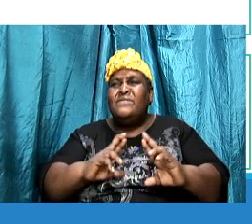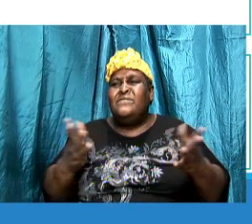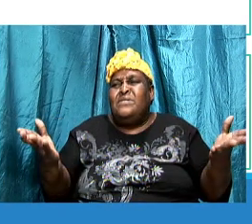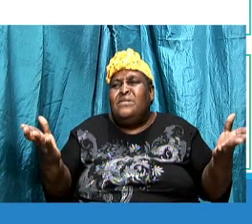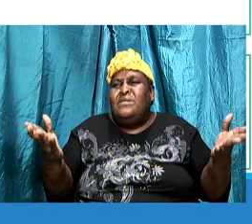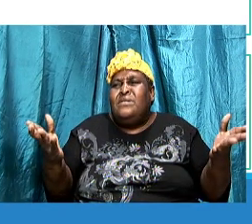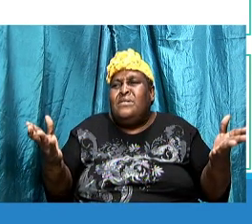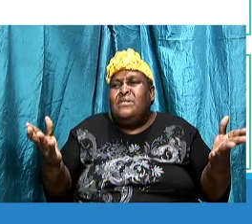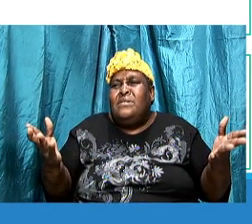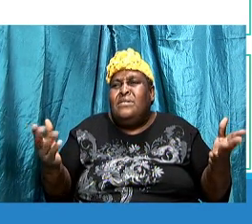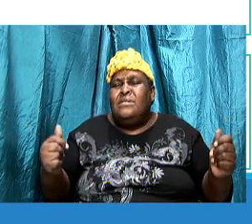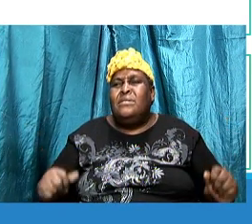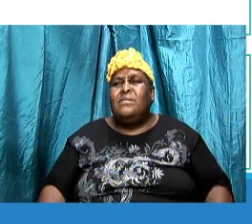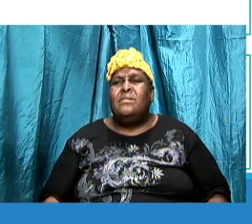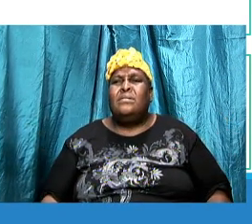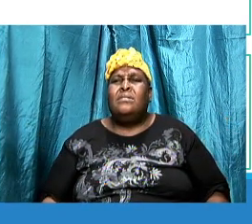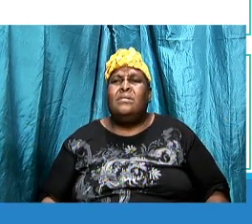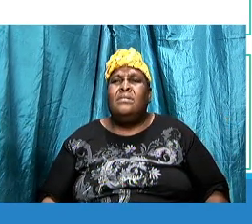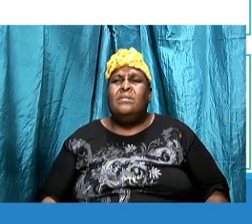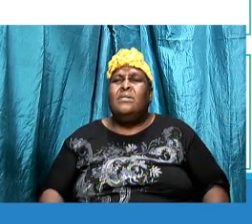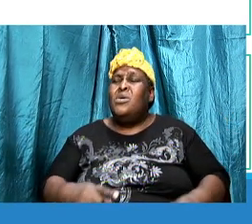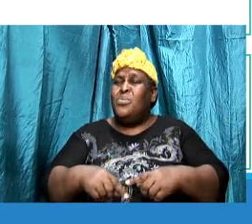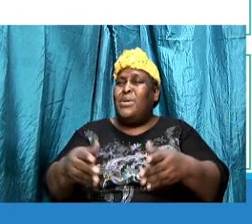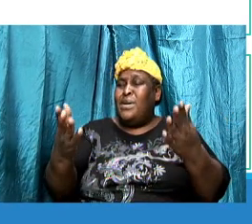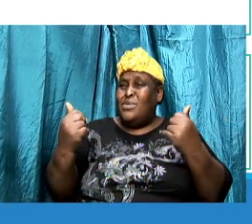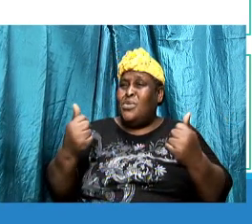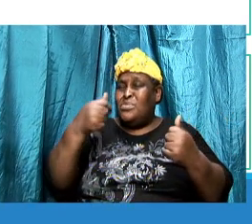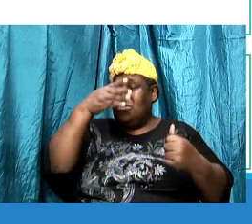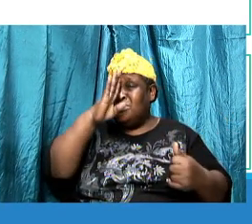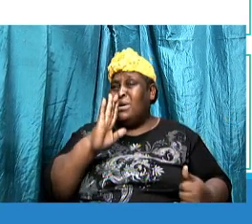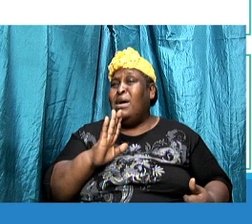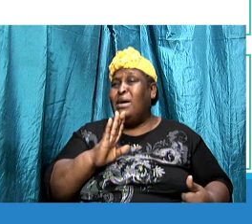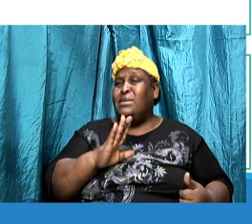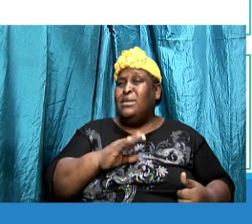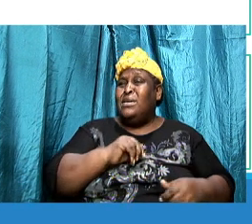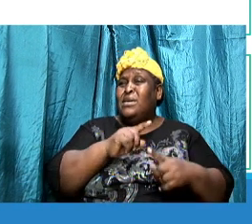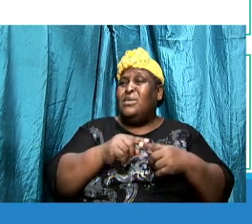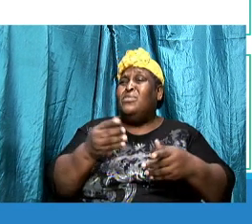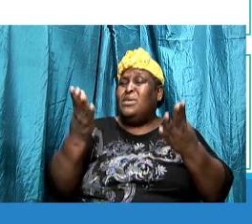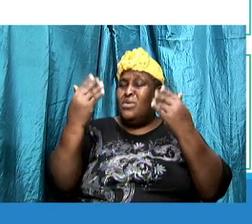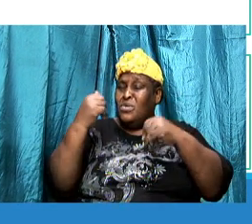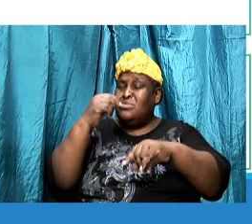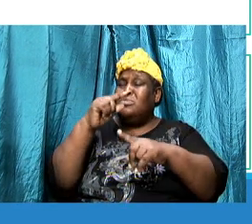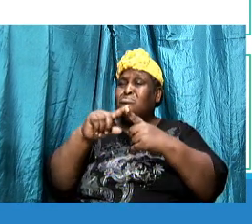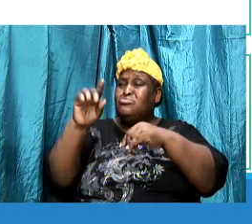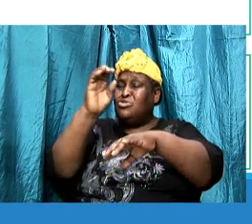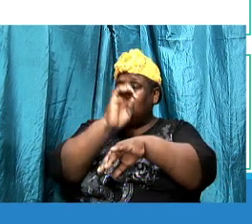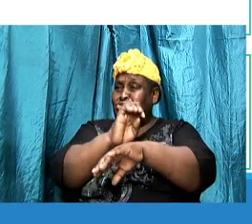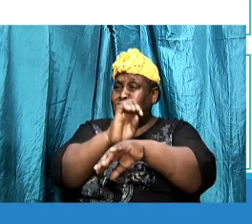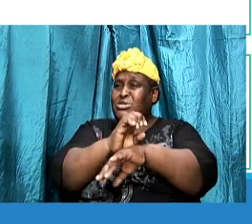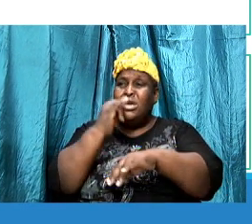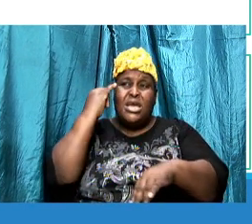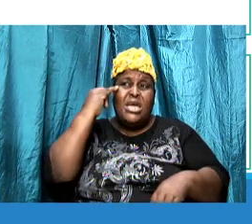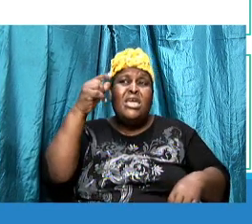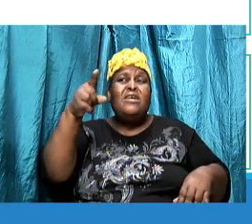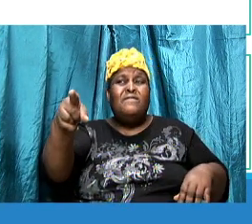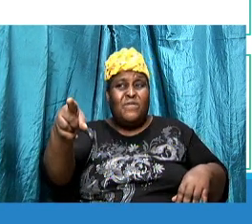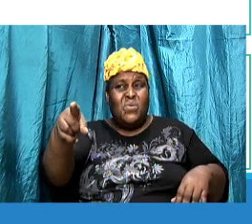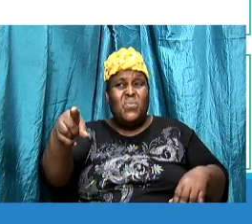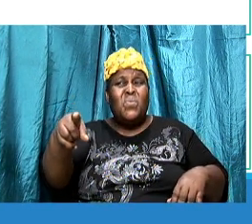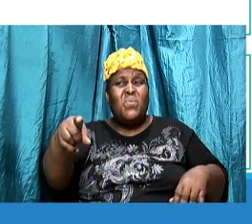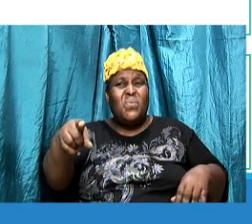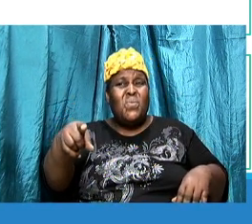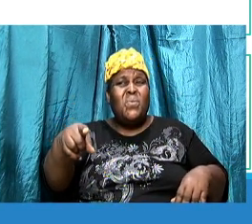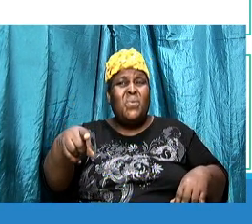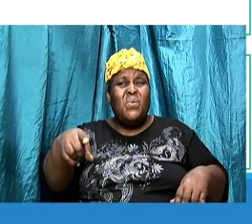And it is interesting, because when it comes to God and when it comes to the church, if you earn it, it is